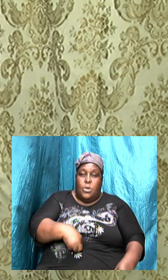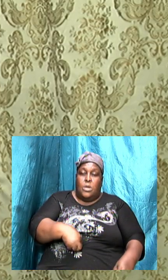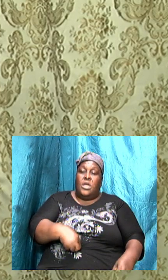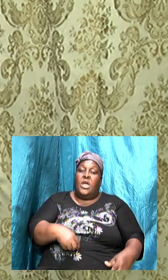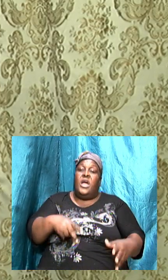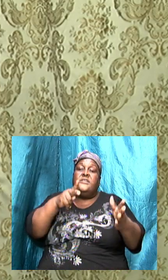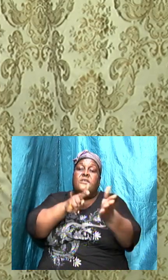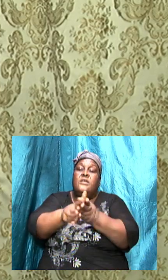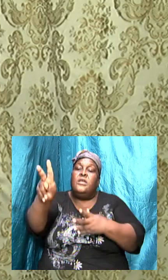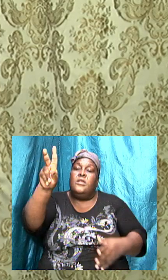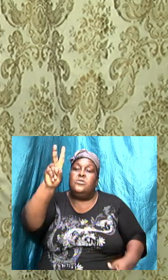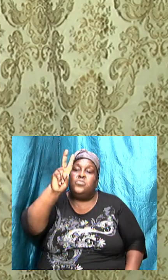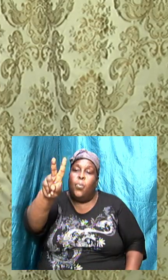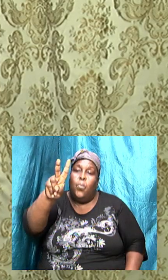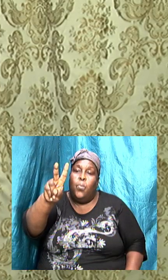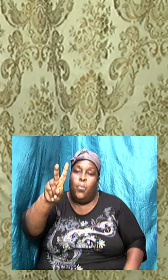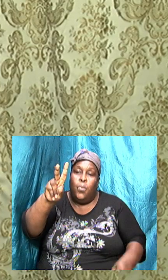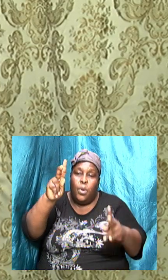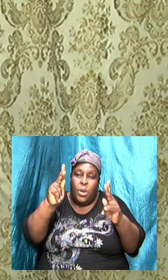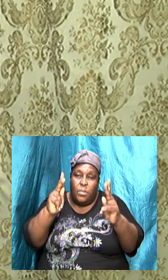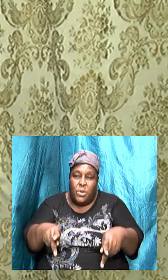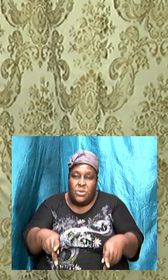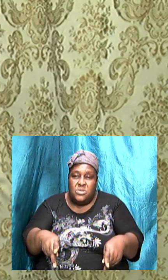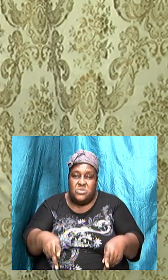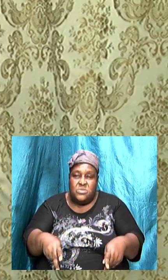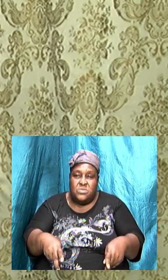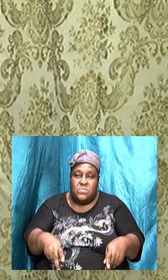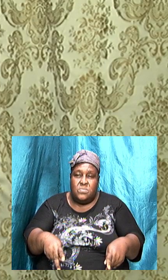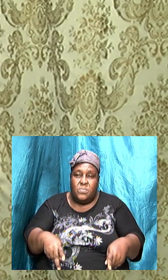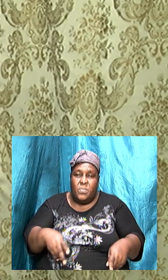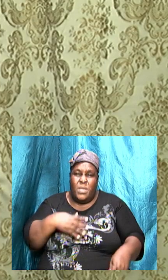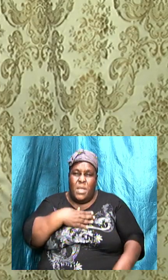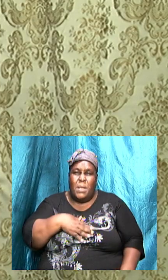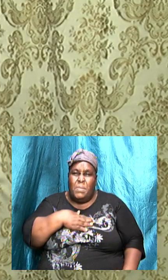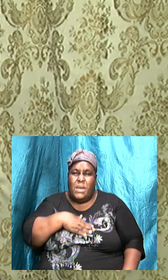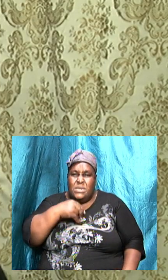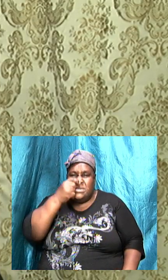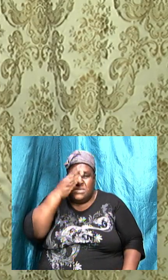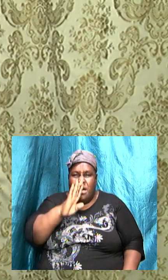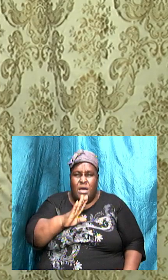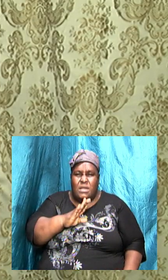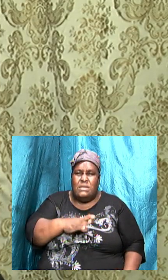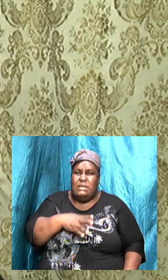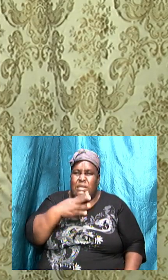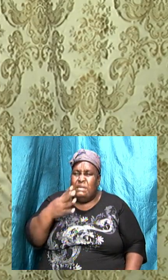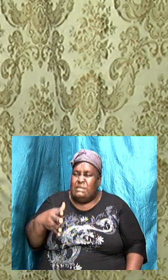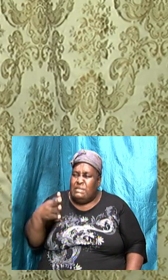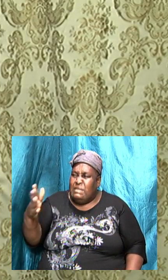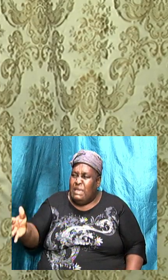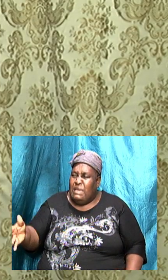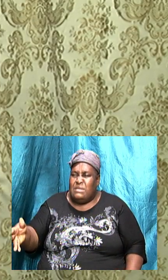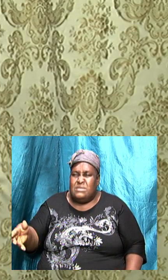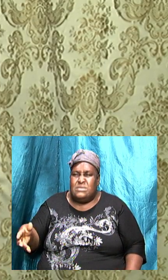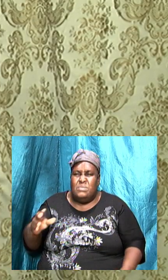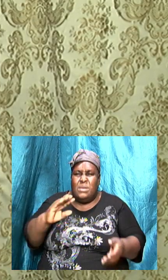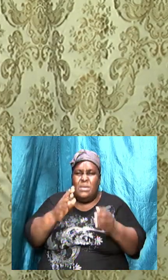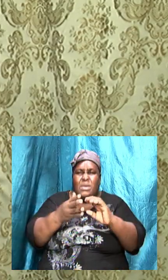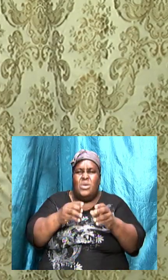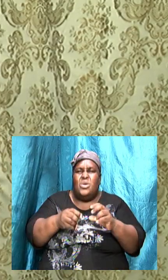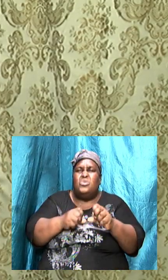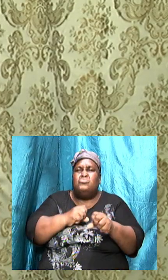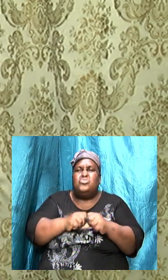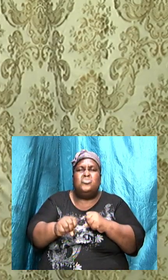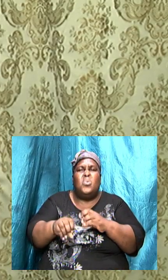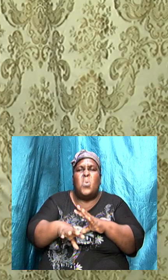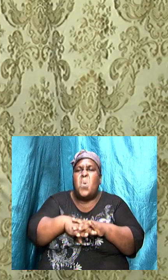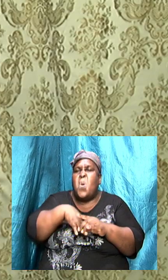Ran them through. And it appeased God. I mean, the thing had become so out of whack. And I